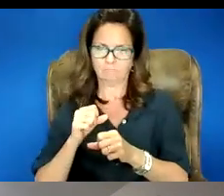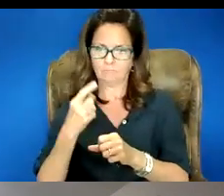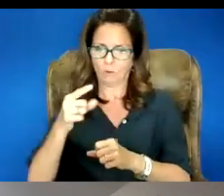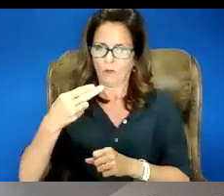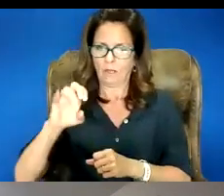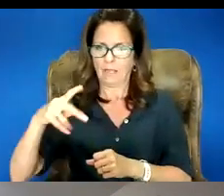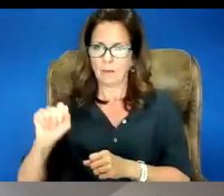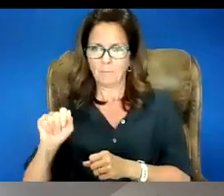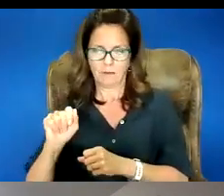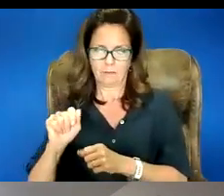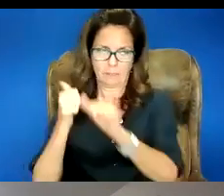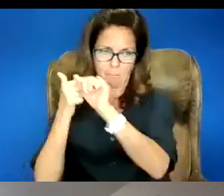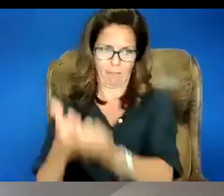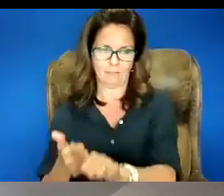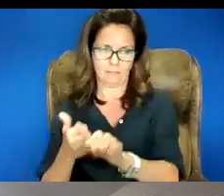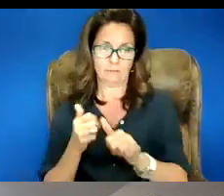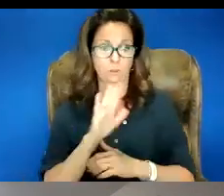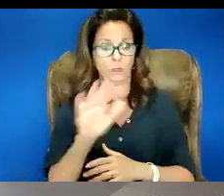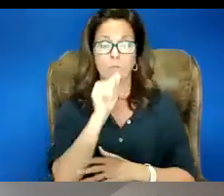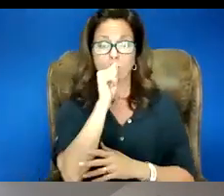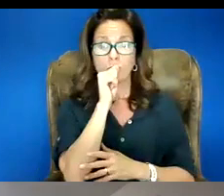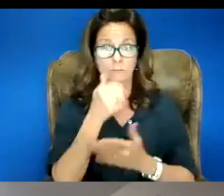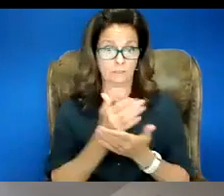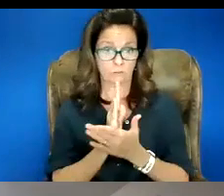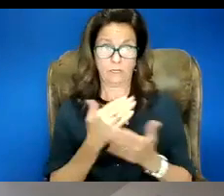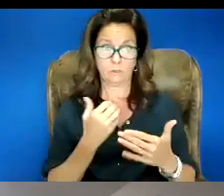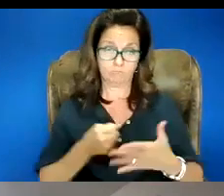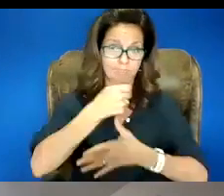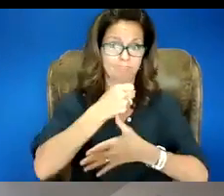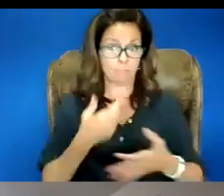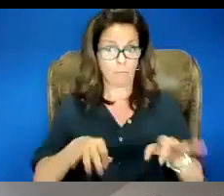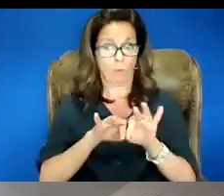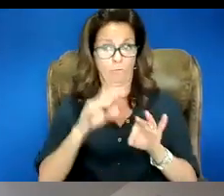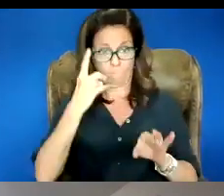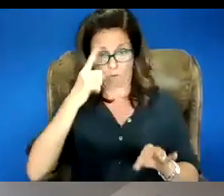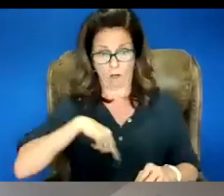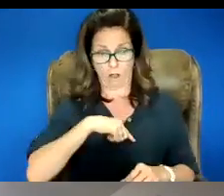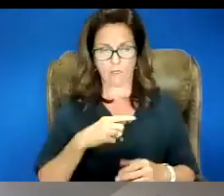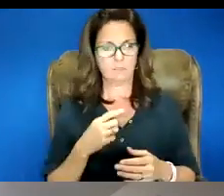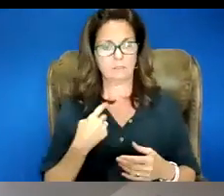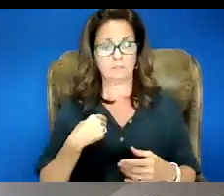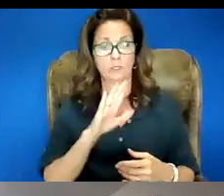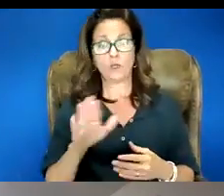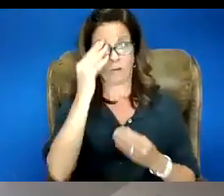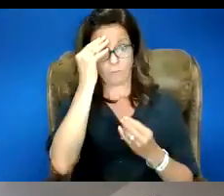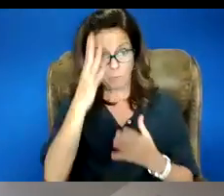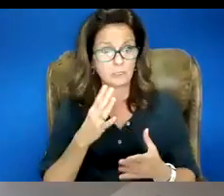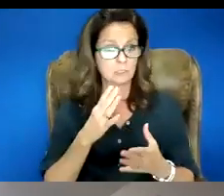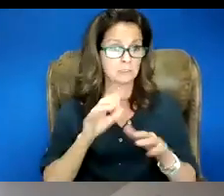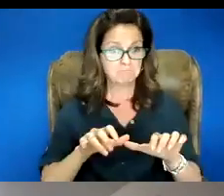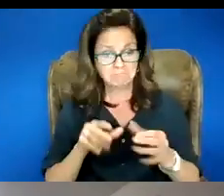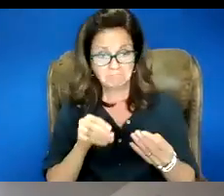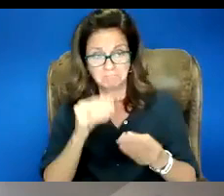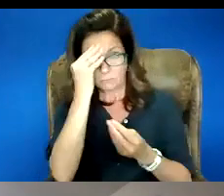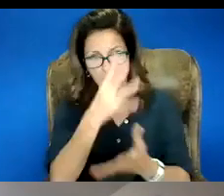privacy rights are important to us, and we make sure that your information is never provided to your